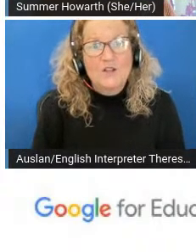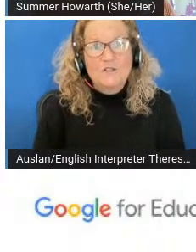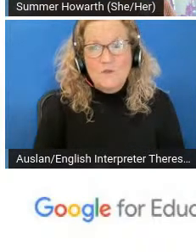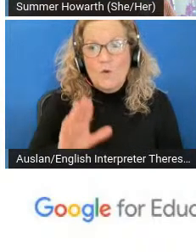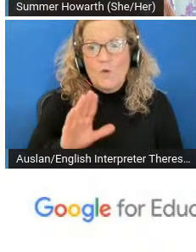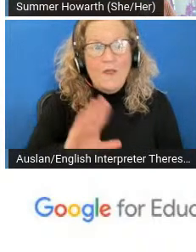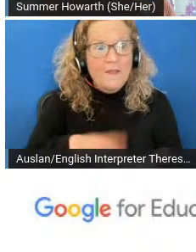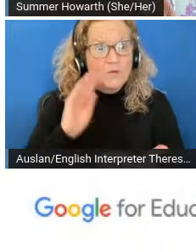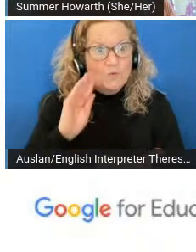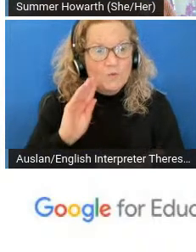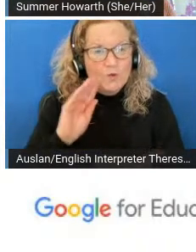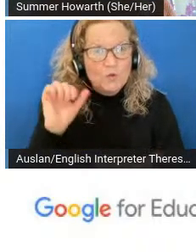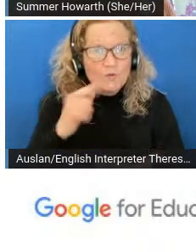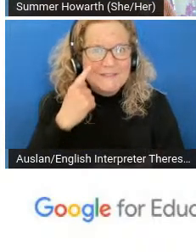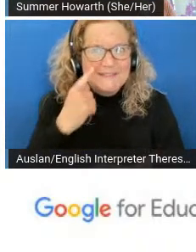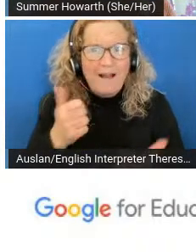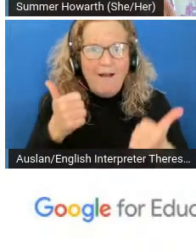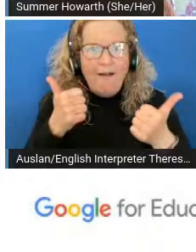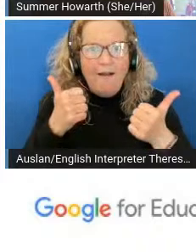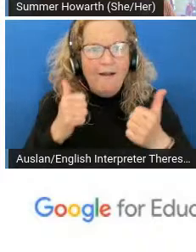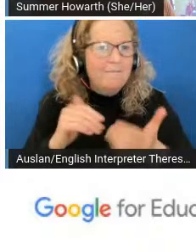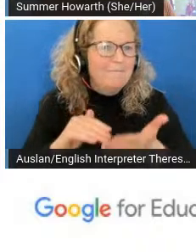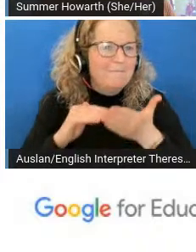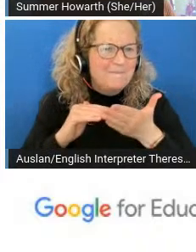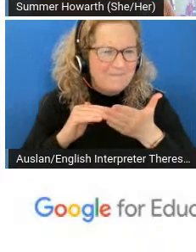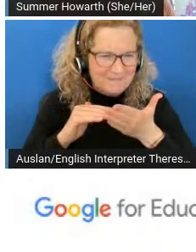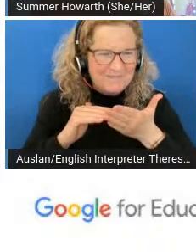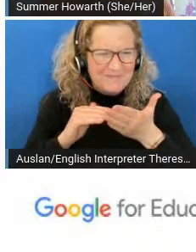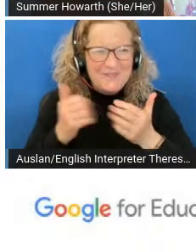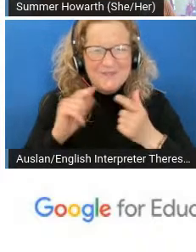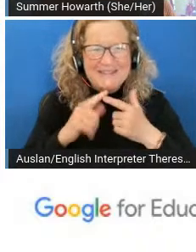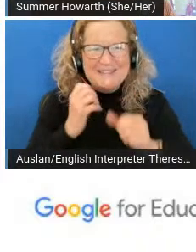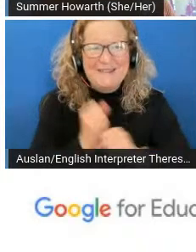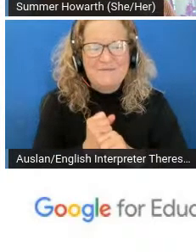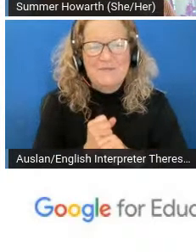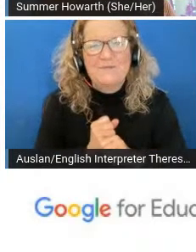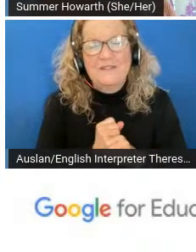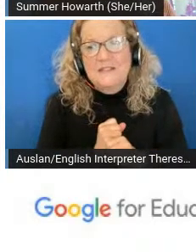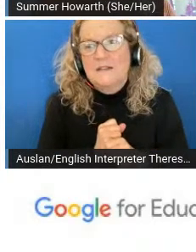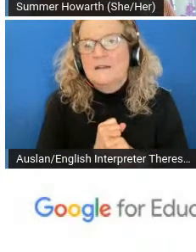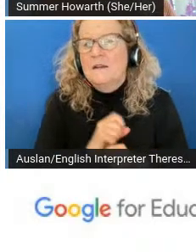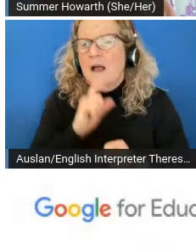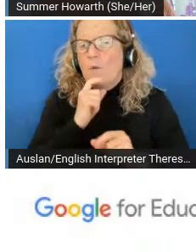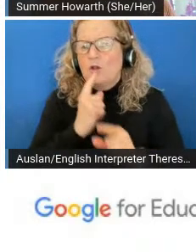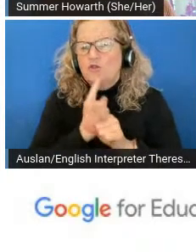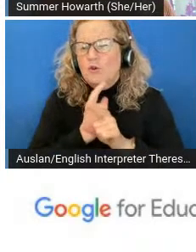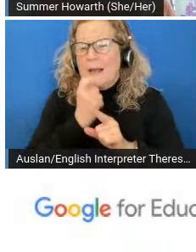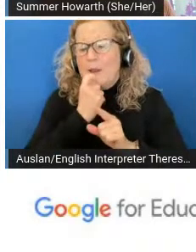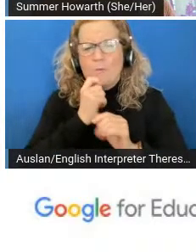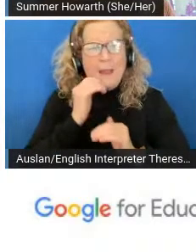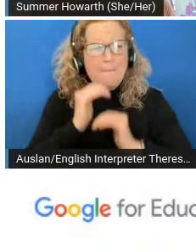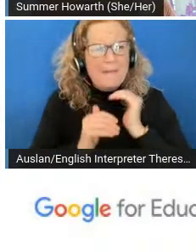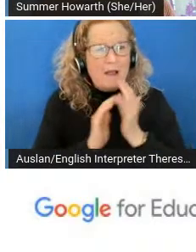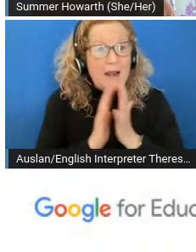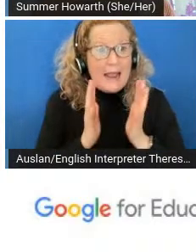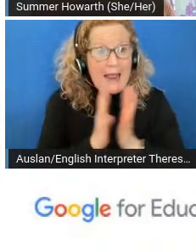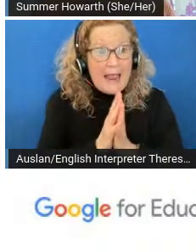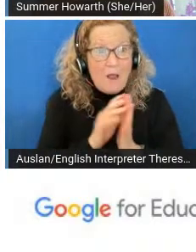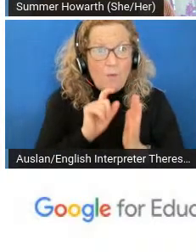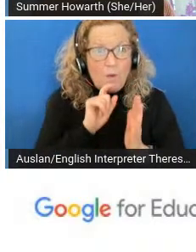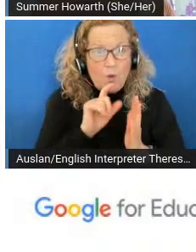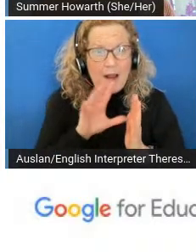wonderful example of that. Now, what I'm going to do is talk a little bit about how do we actually capture